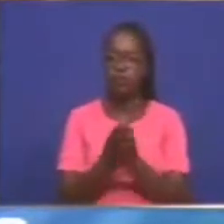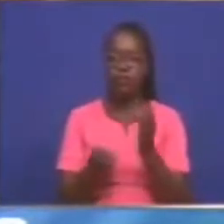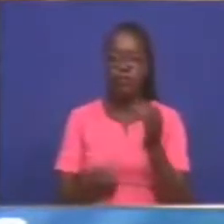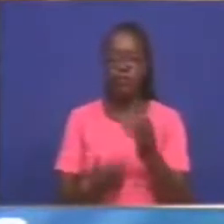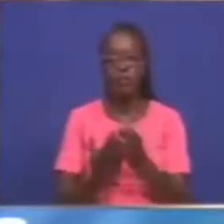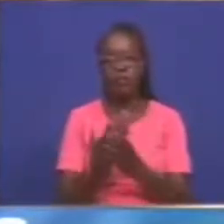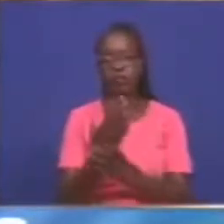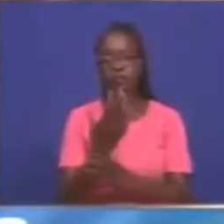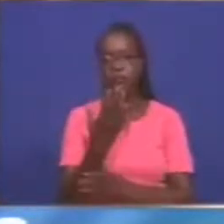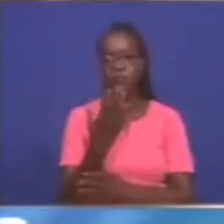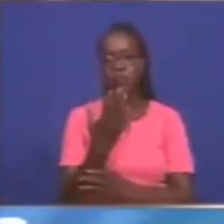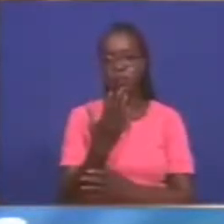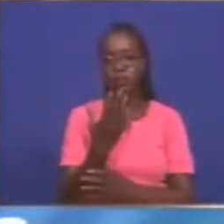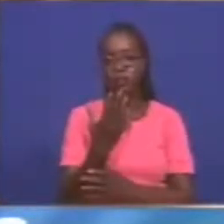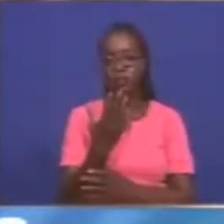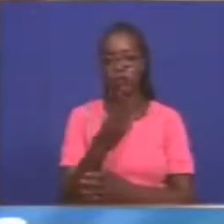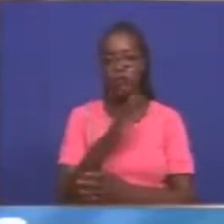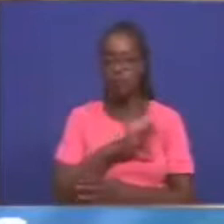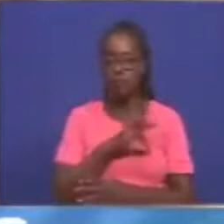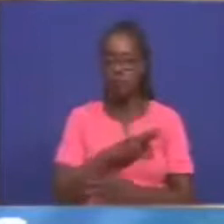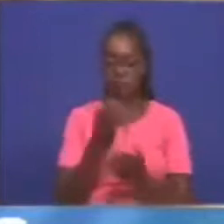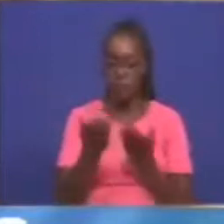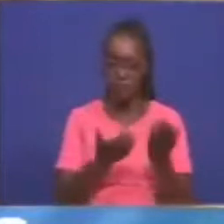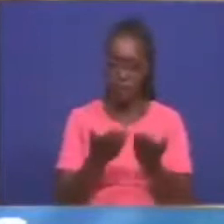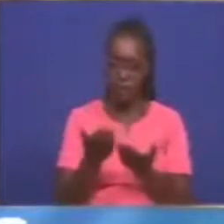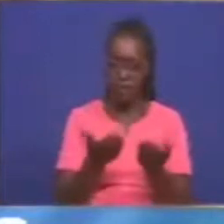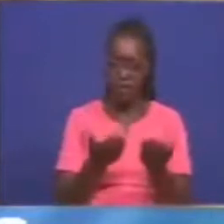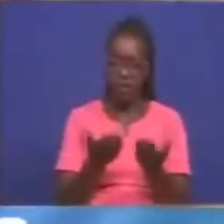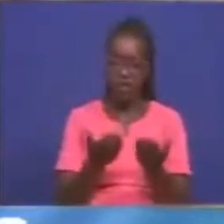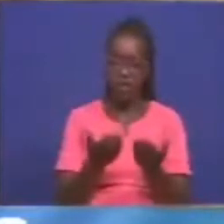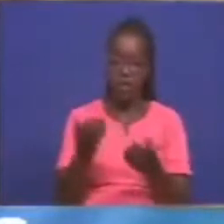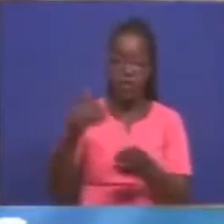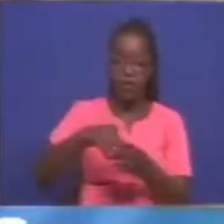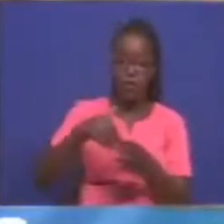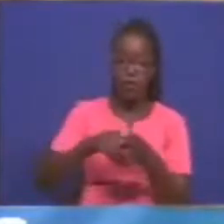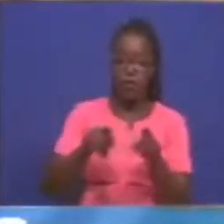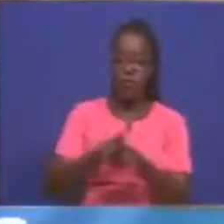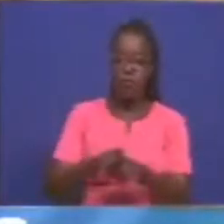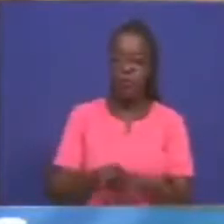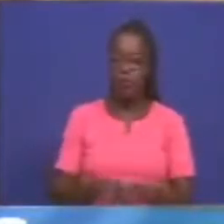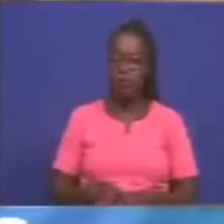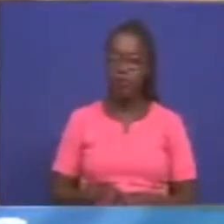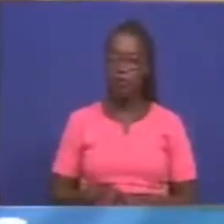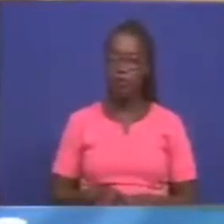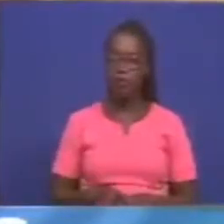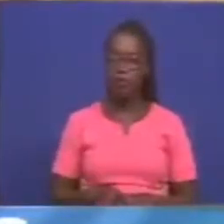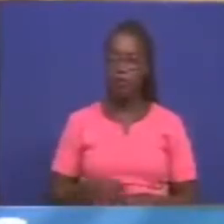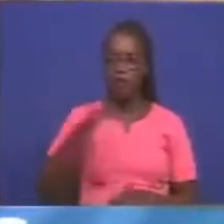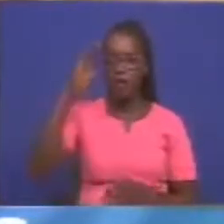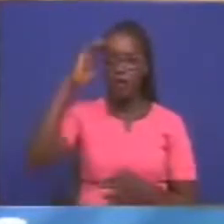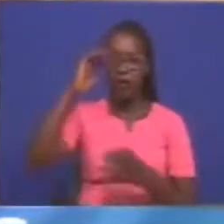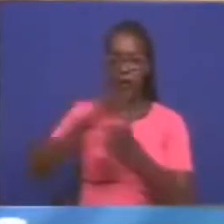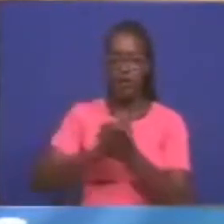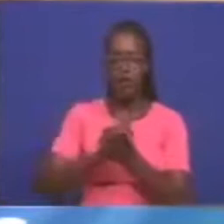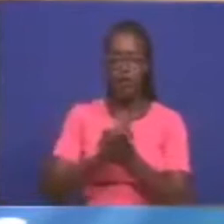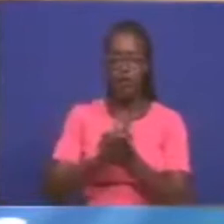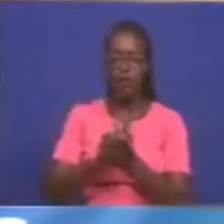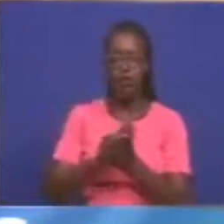growing mutually beneficial trade and investment. I believe we have a common